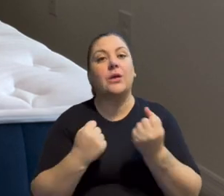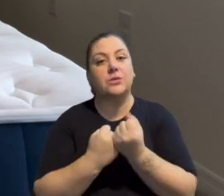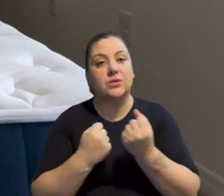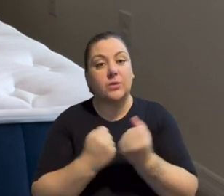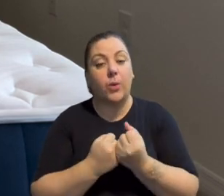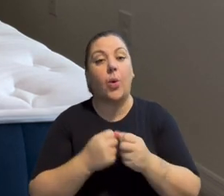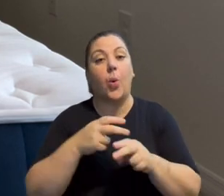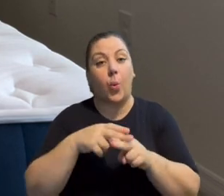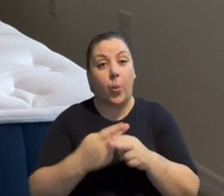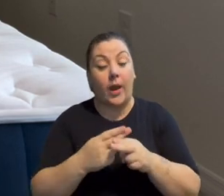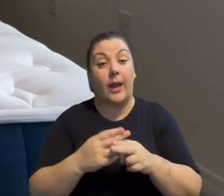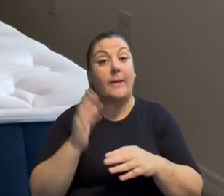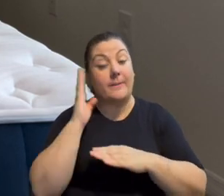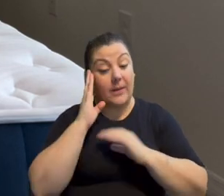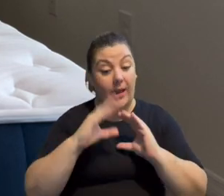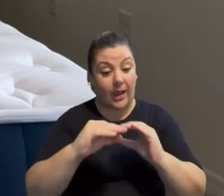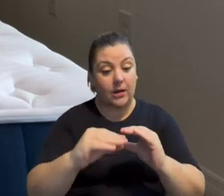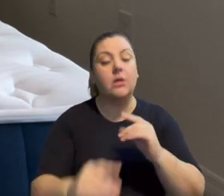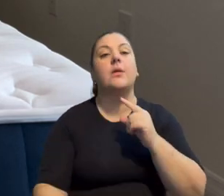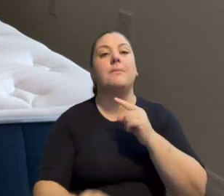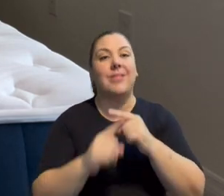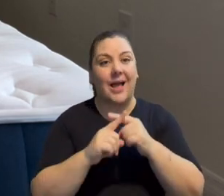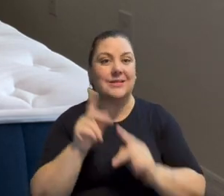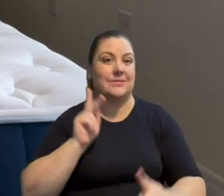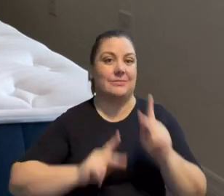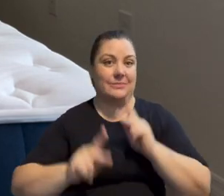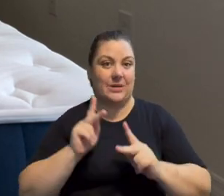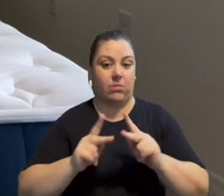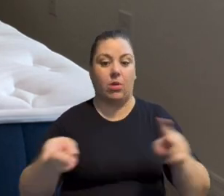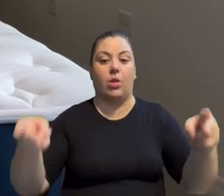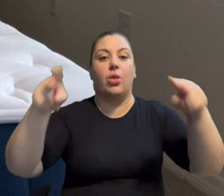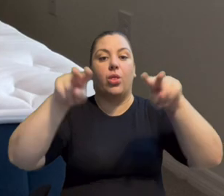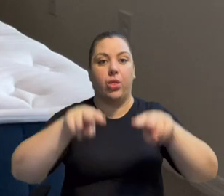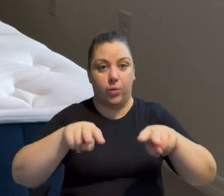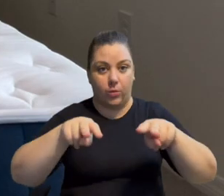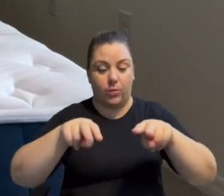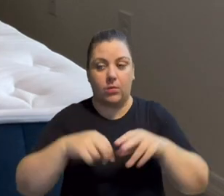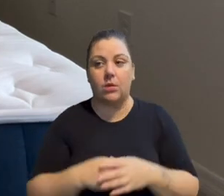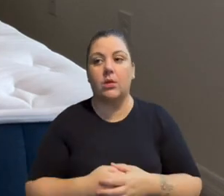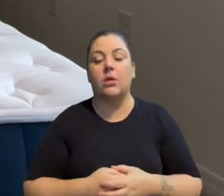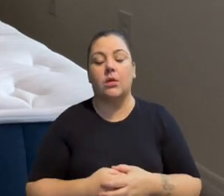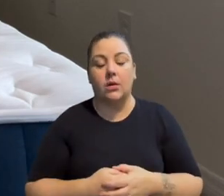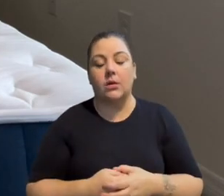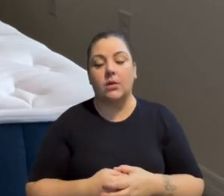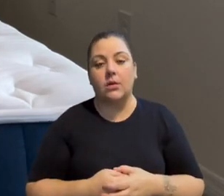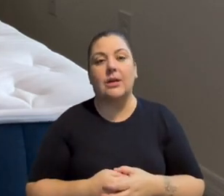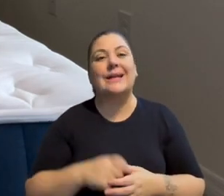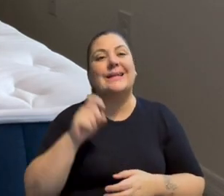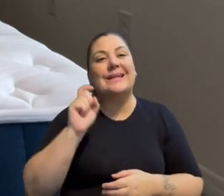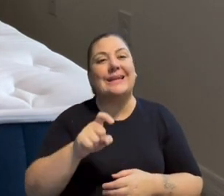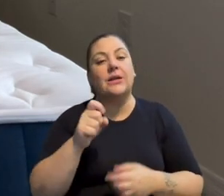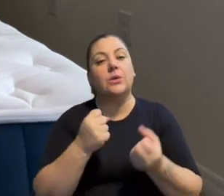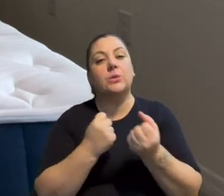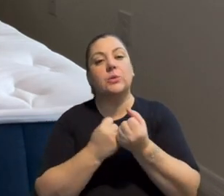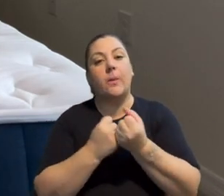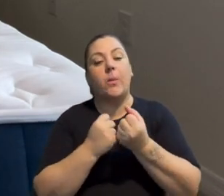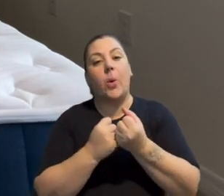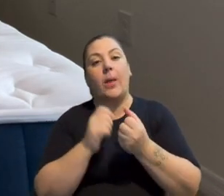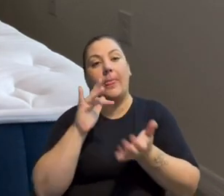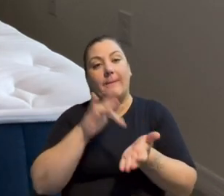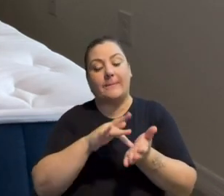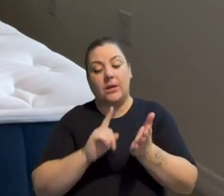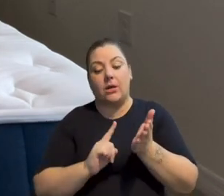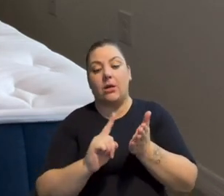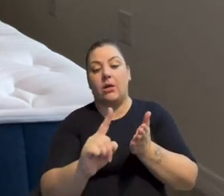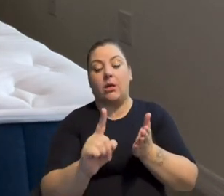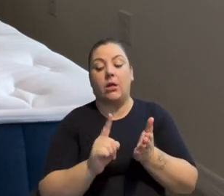in it. And they say that it needs to have this center support so that the mattress is properly